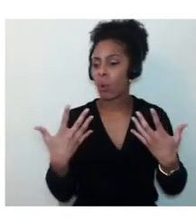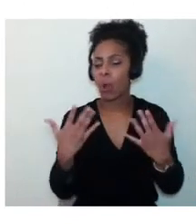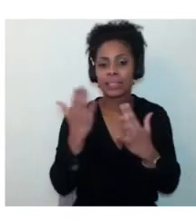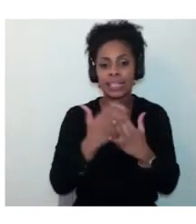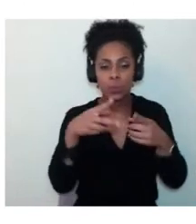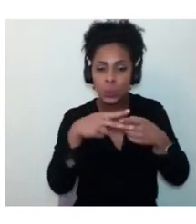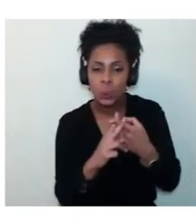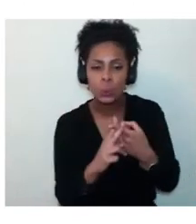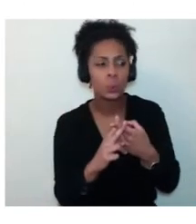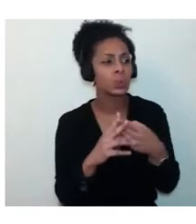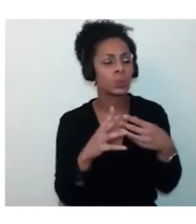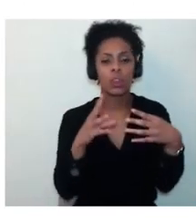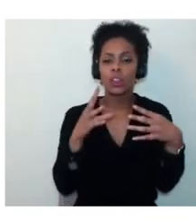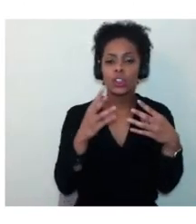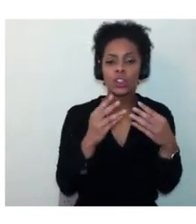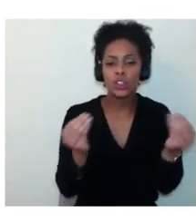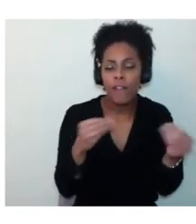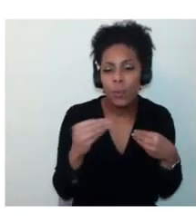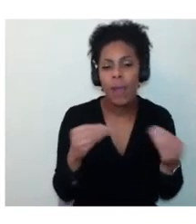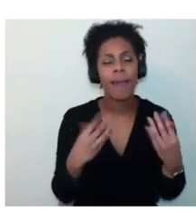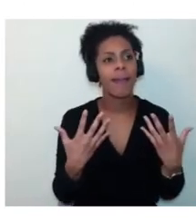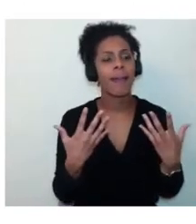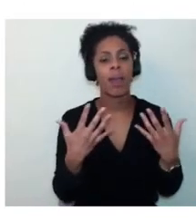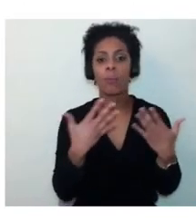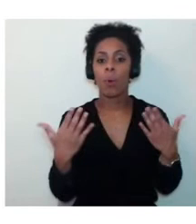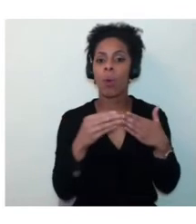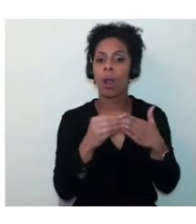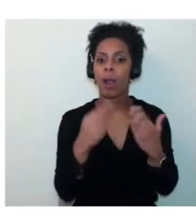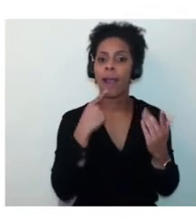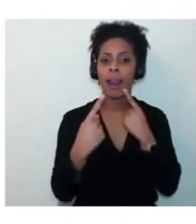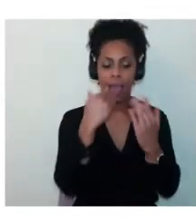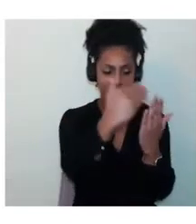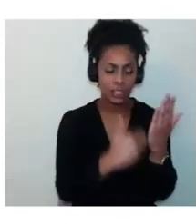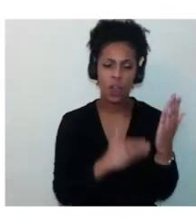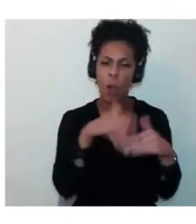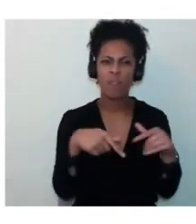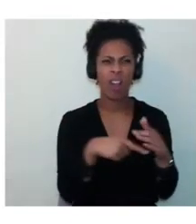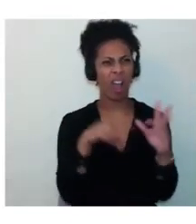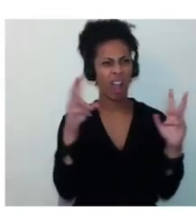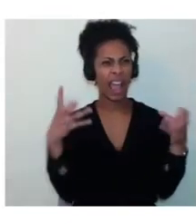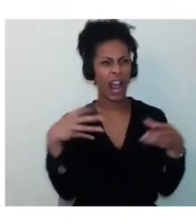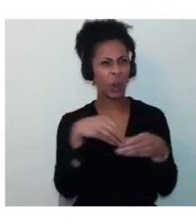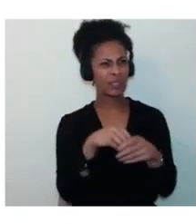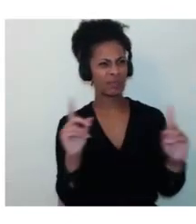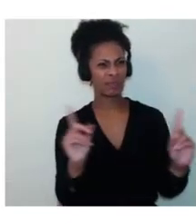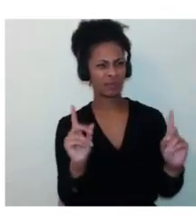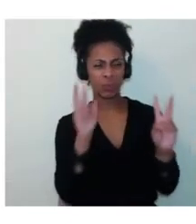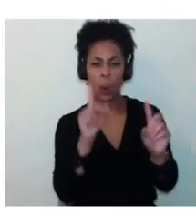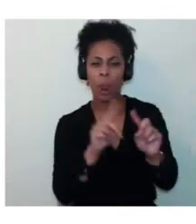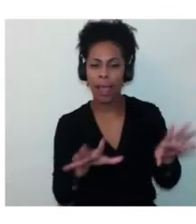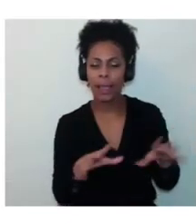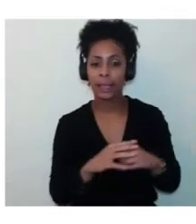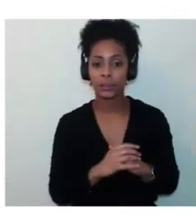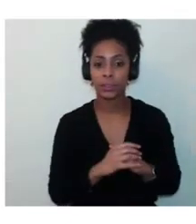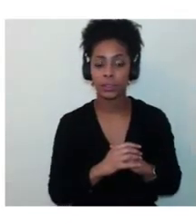global guidelines for what inclusive communication looks like. You're absolutely right. We have to build this into our processes to make it